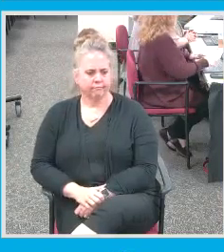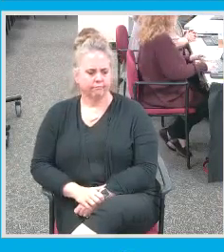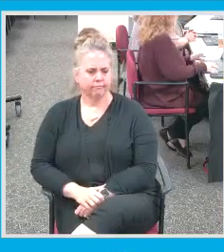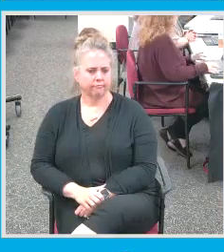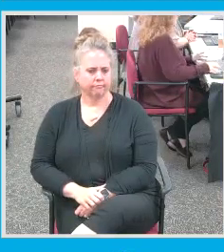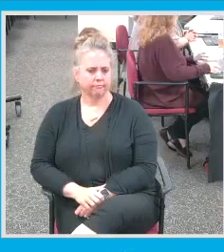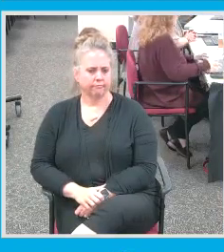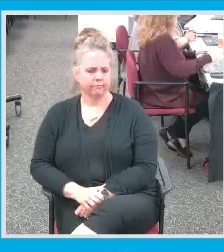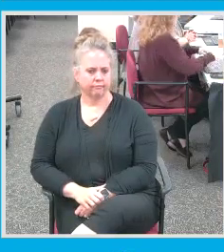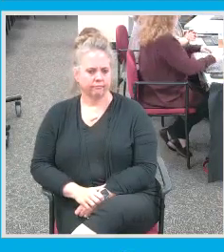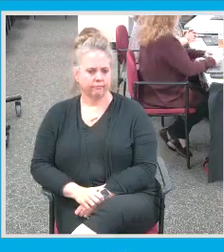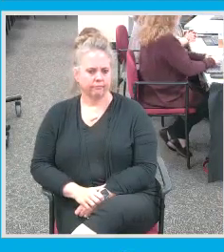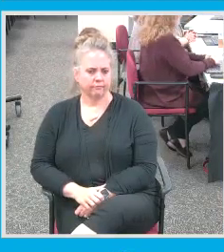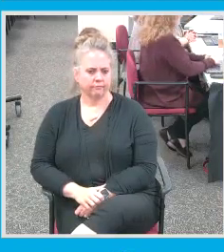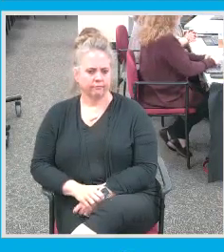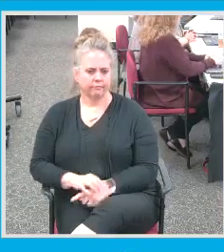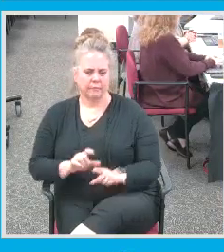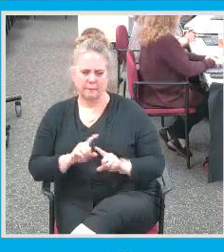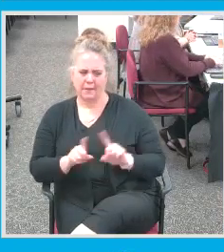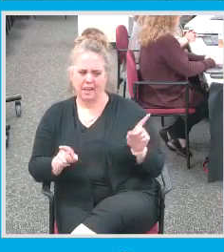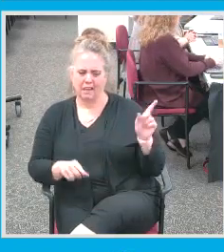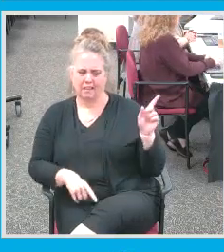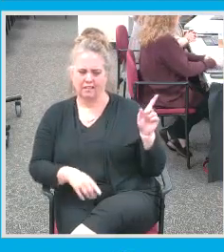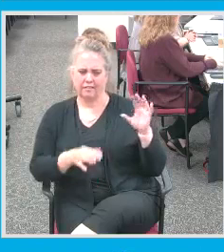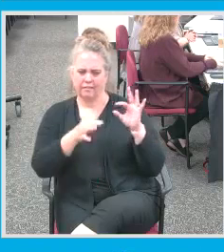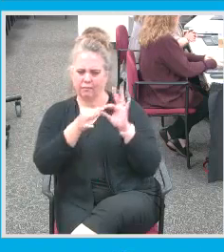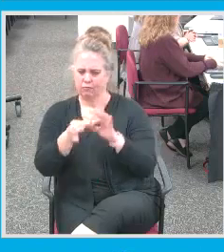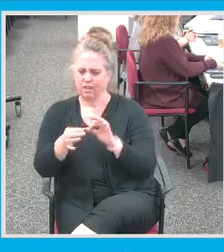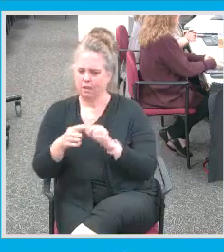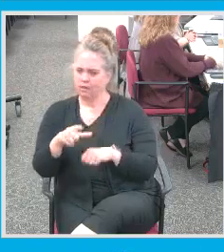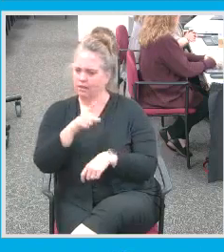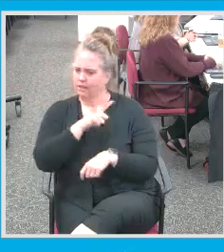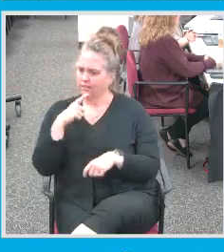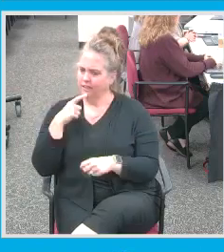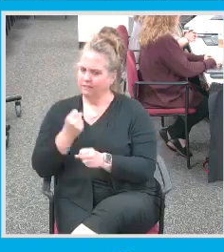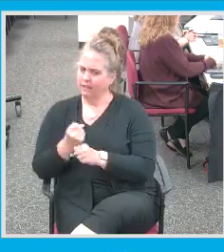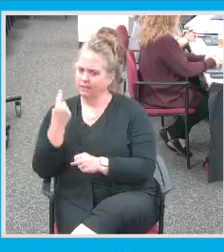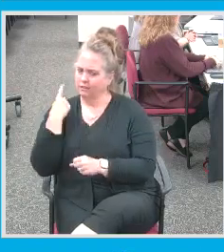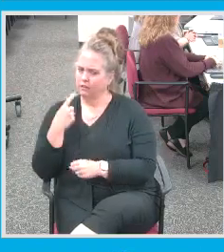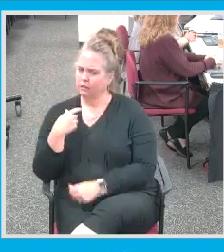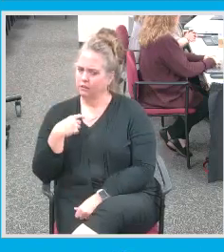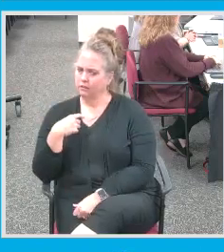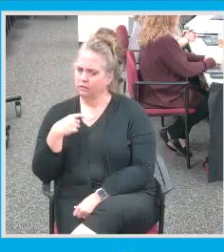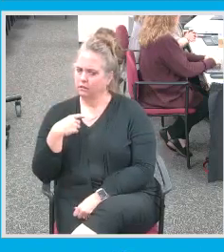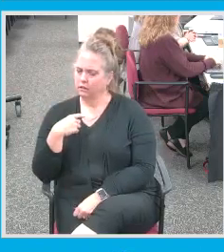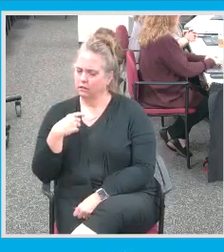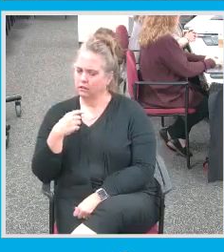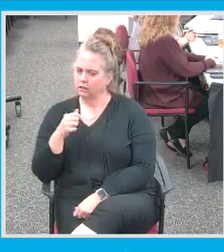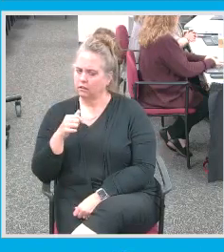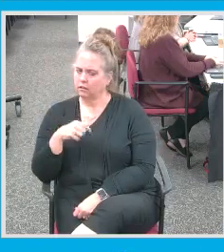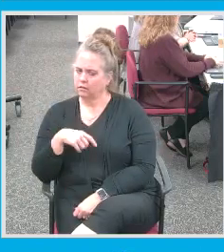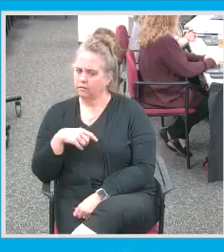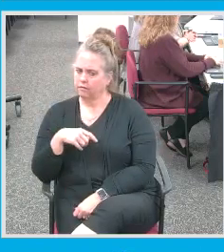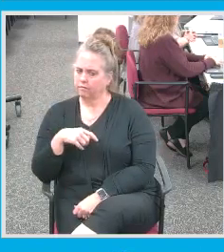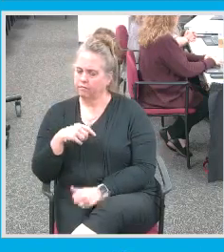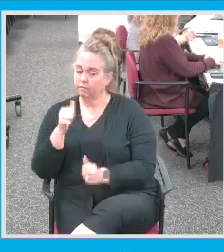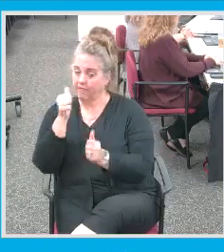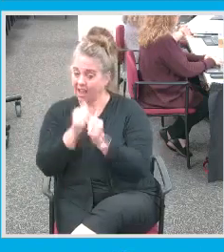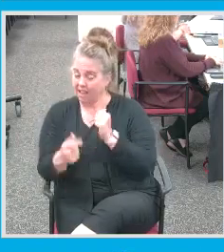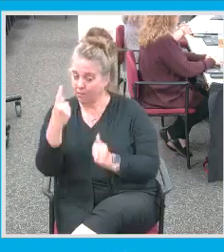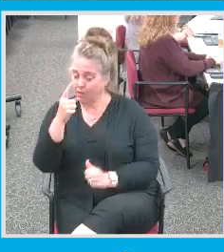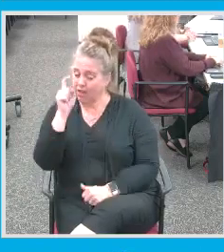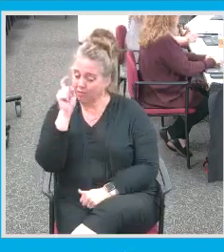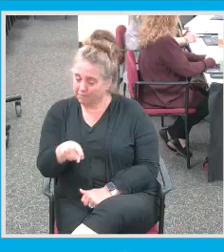legislating, which they tried to do last year, separate, everyone has to lock your firearm in a safe, or